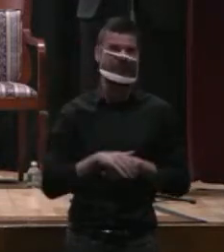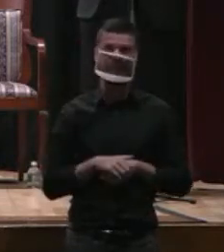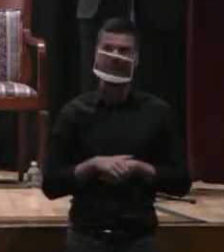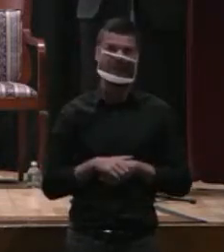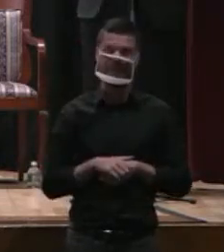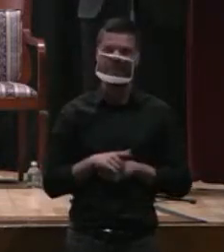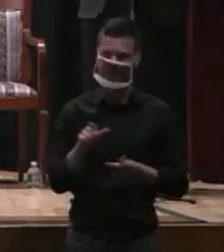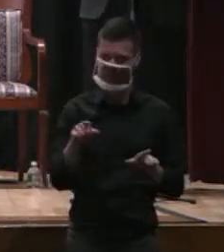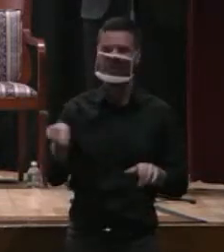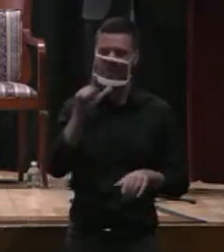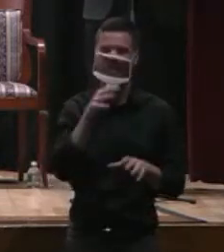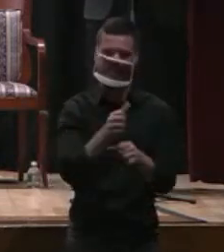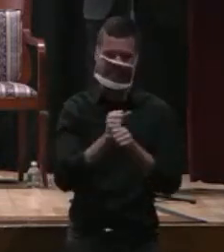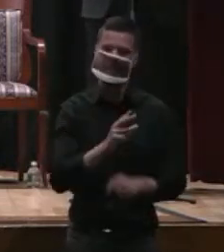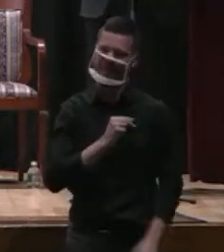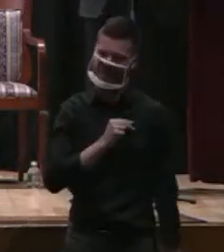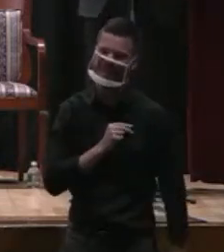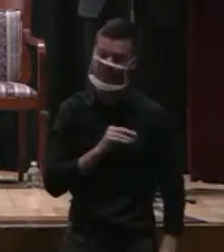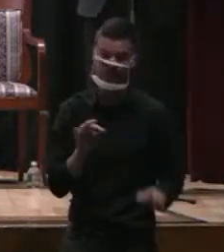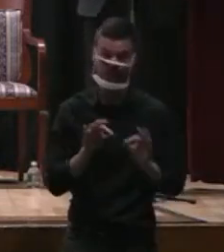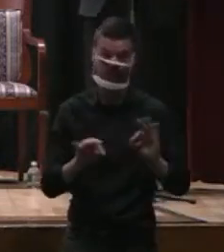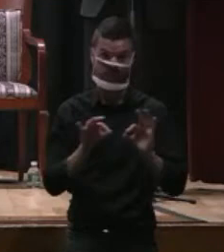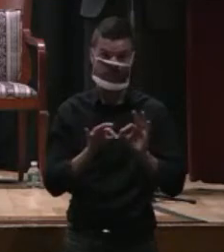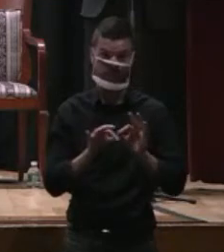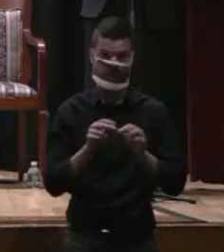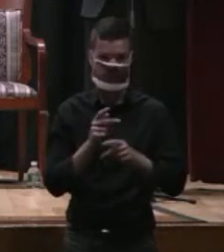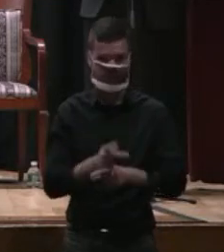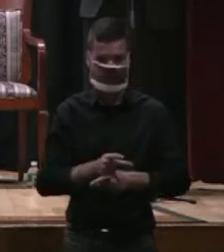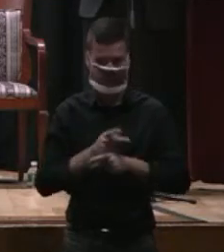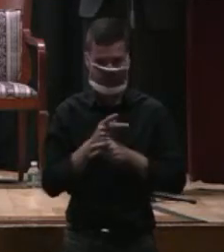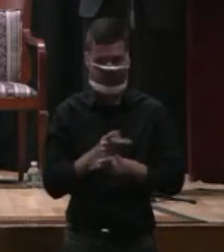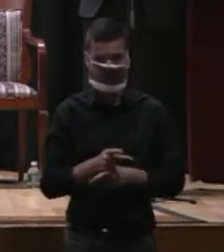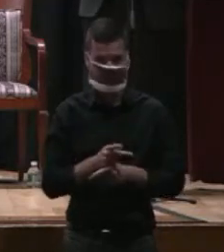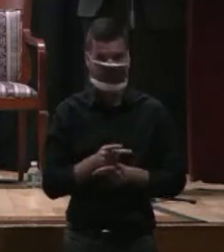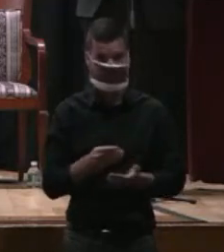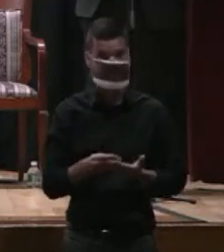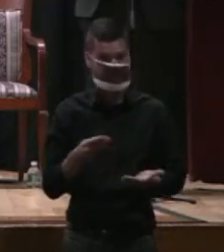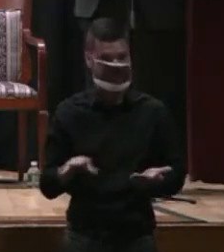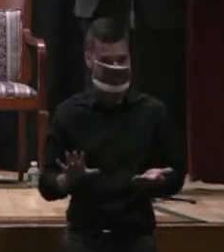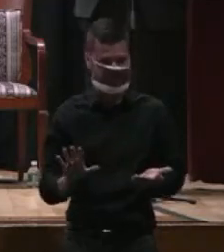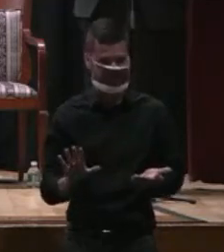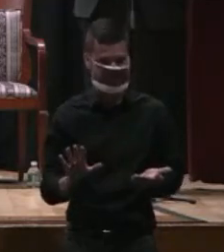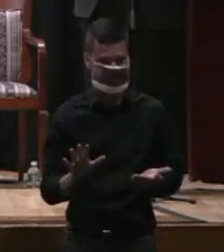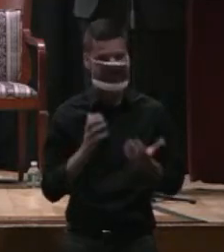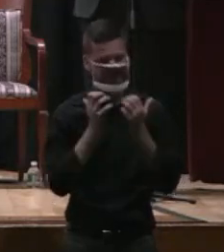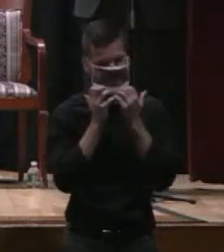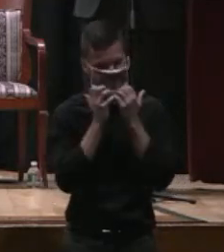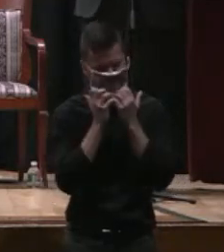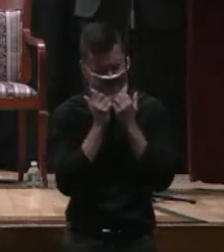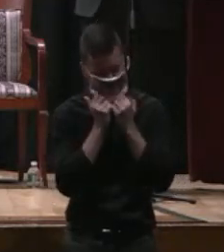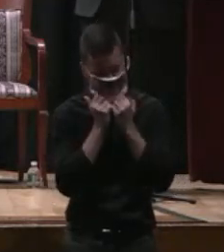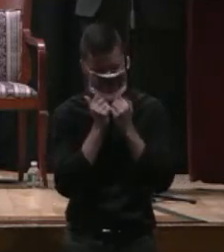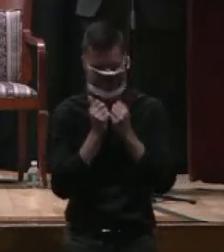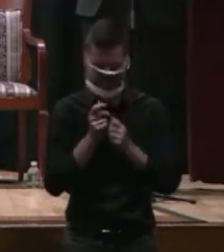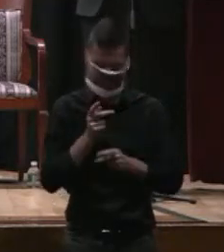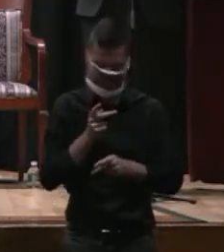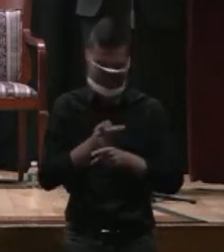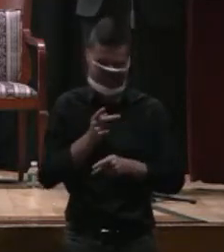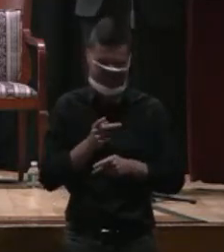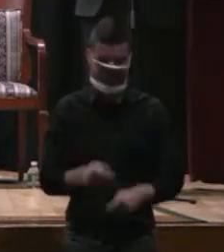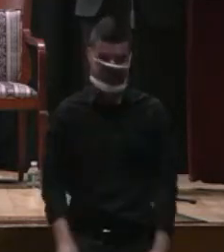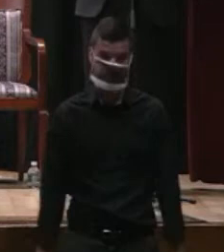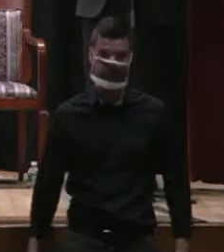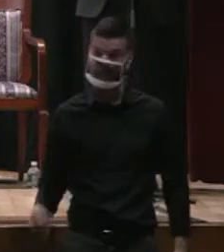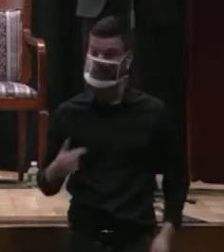guys will get a pin. Be careful of the pin. They're expensive, so treasure it. We're going to be